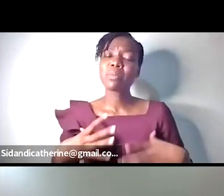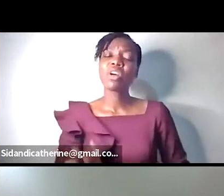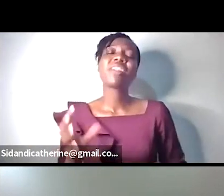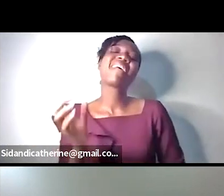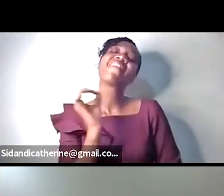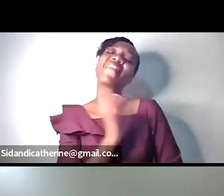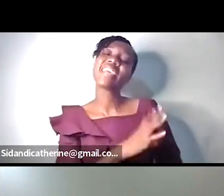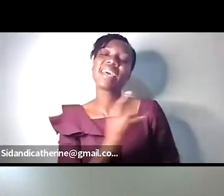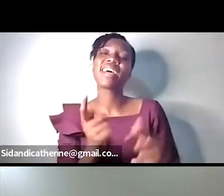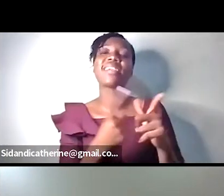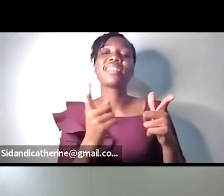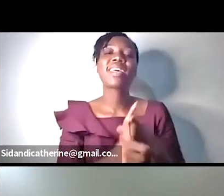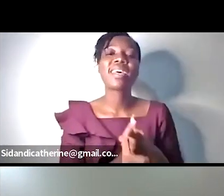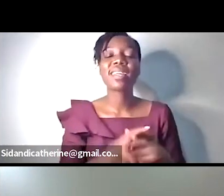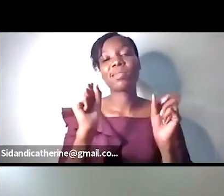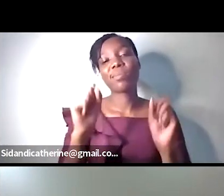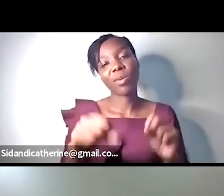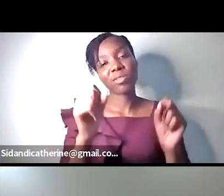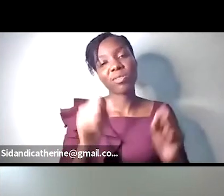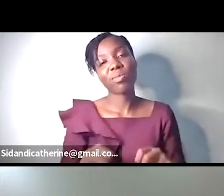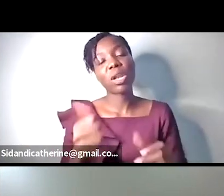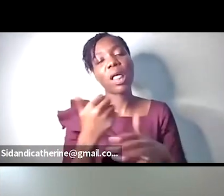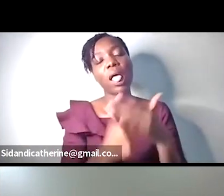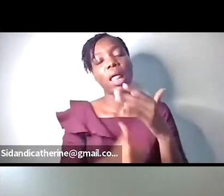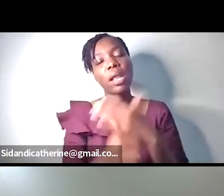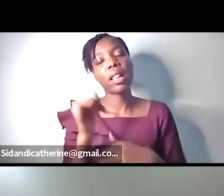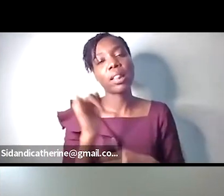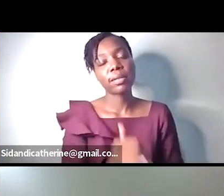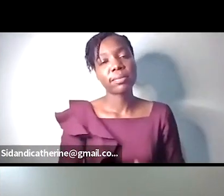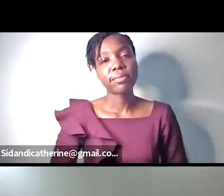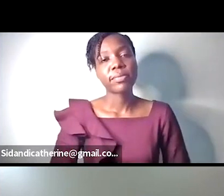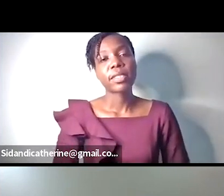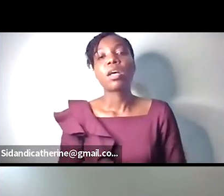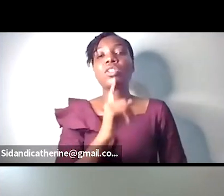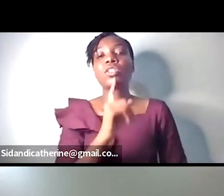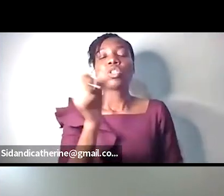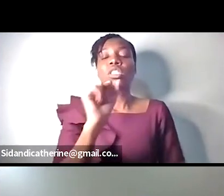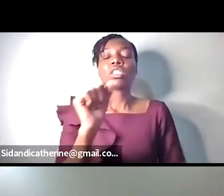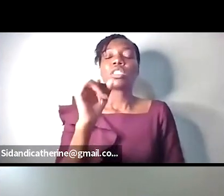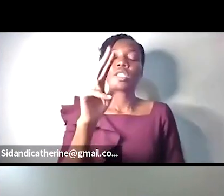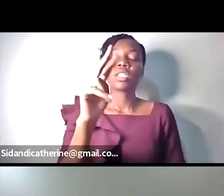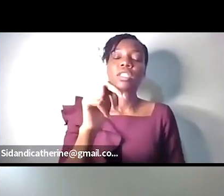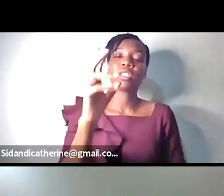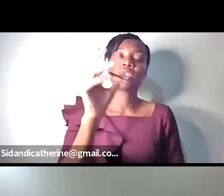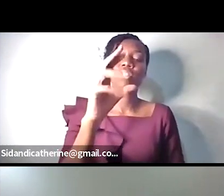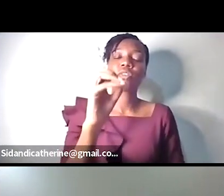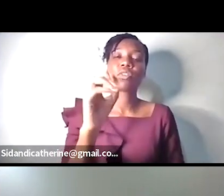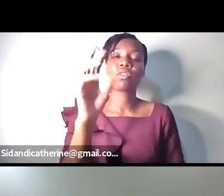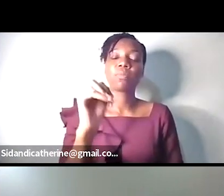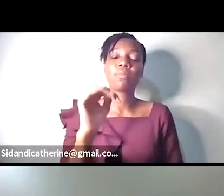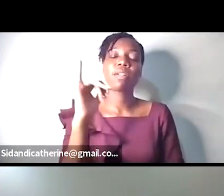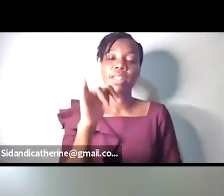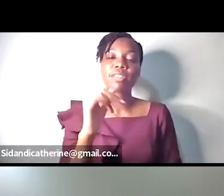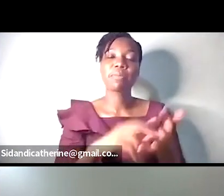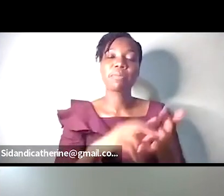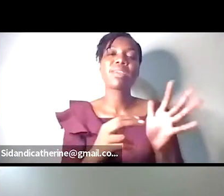that situation. Now, imposter syndrome is not an East African thing, it's a global thing, and people